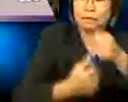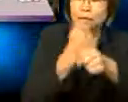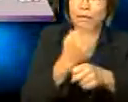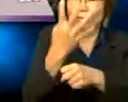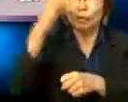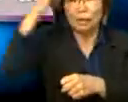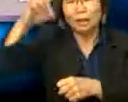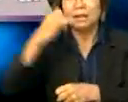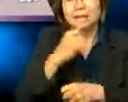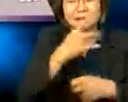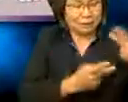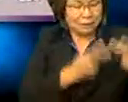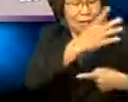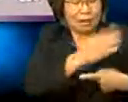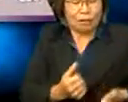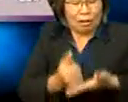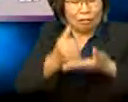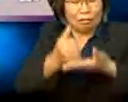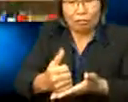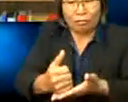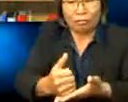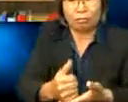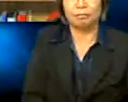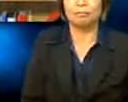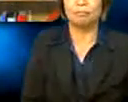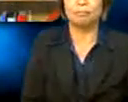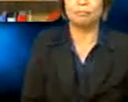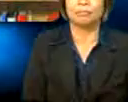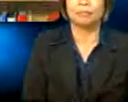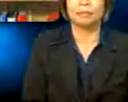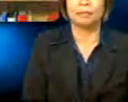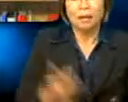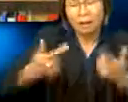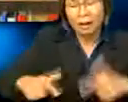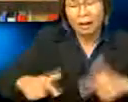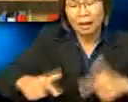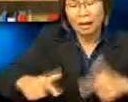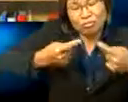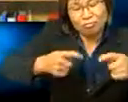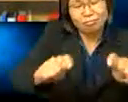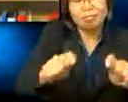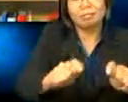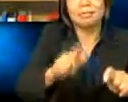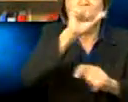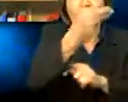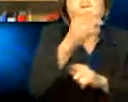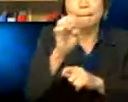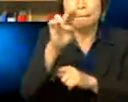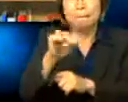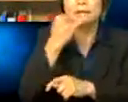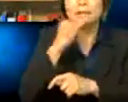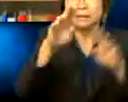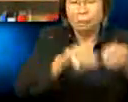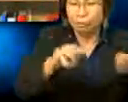is kind and helpful. Let me try. Aming is a pupil